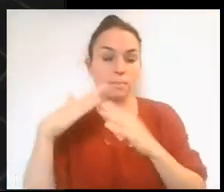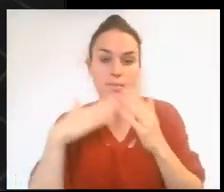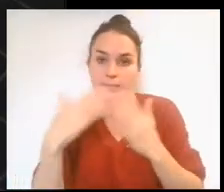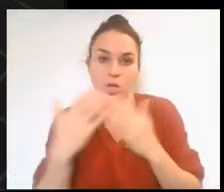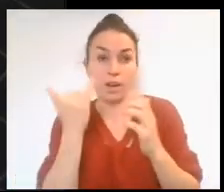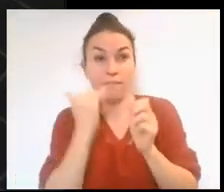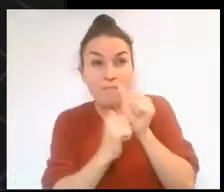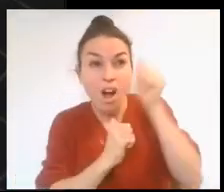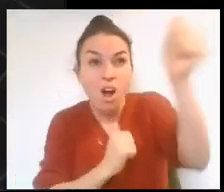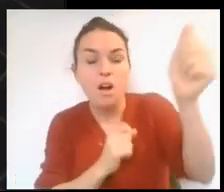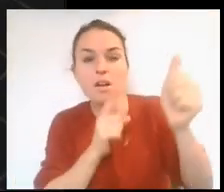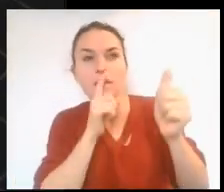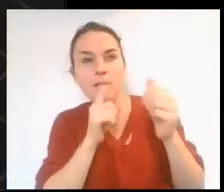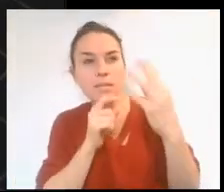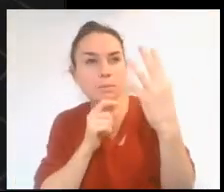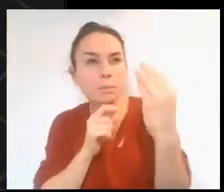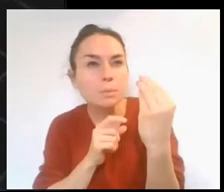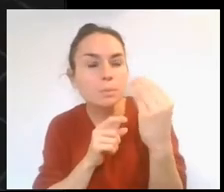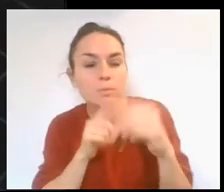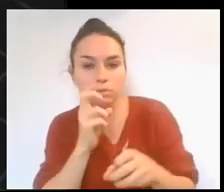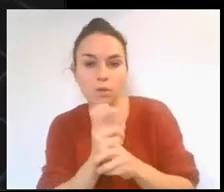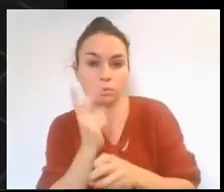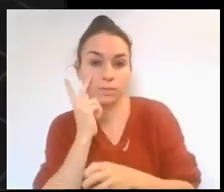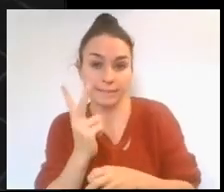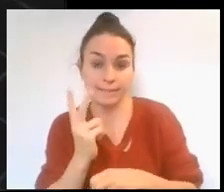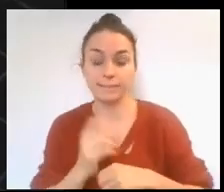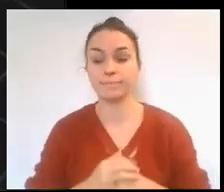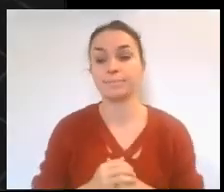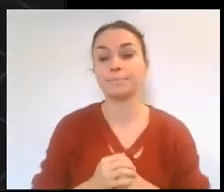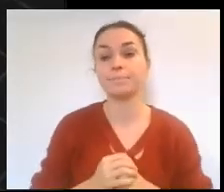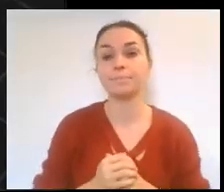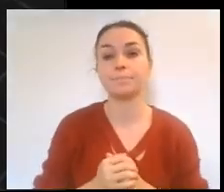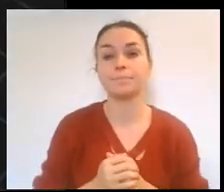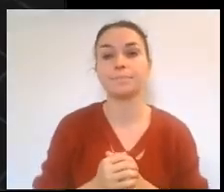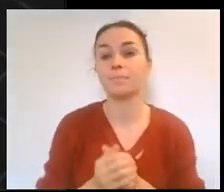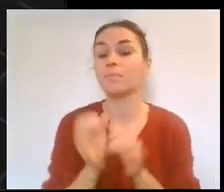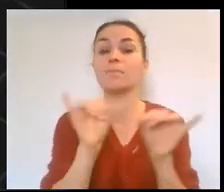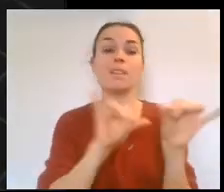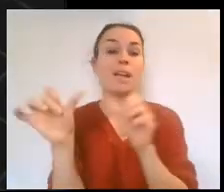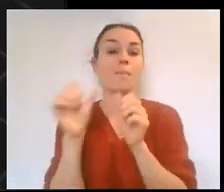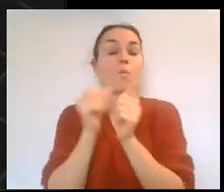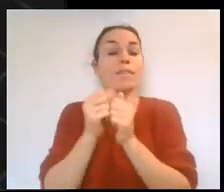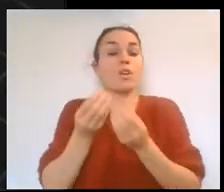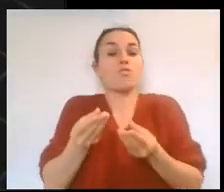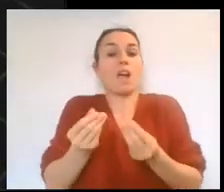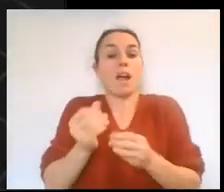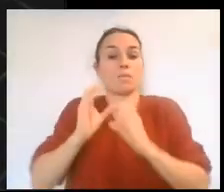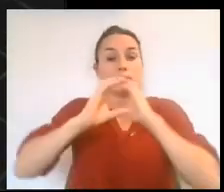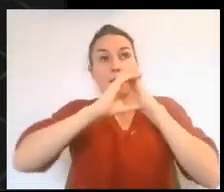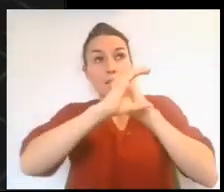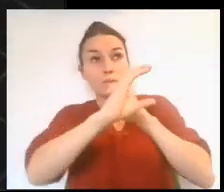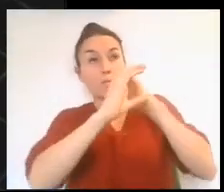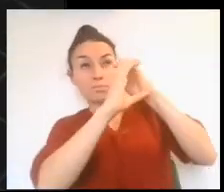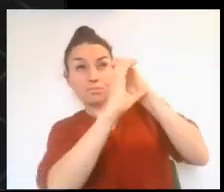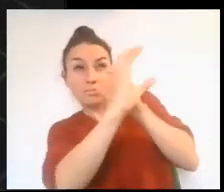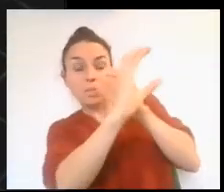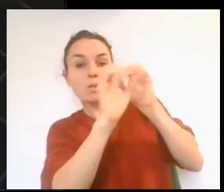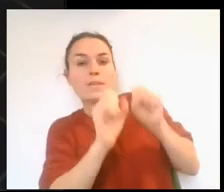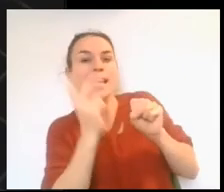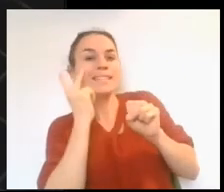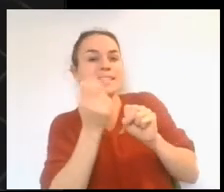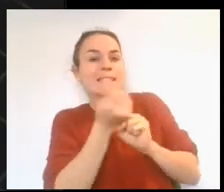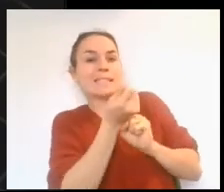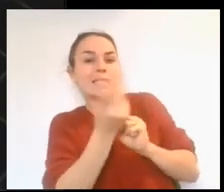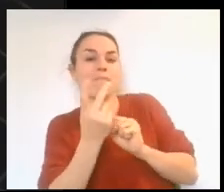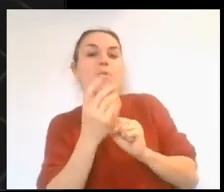ground-based telescopes, they can see a few billion light years into the past, which means that anytime you